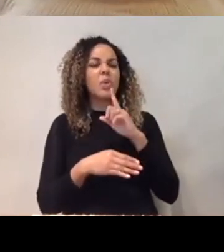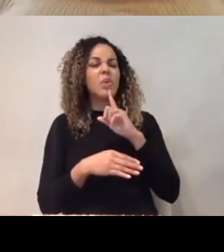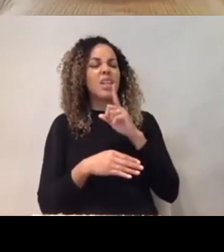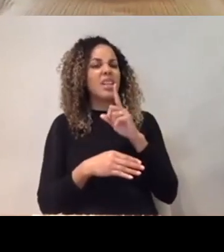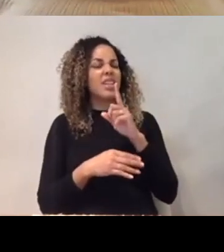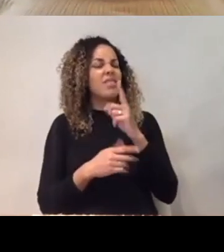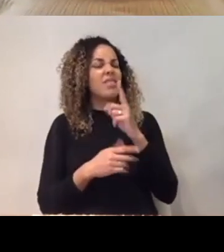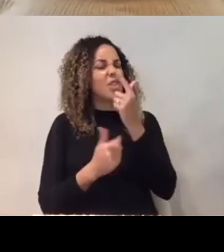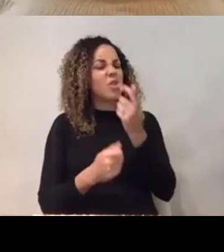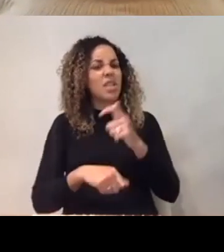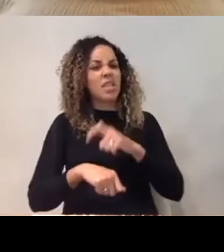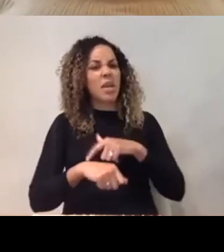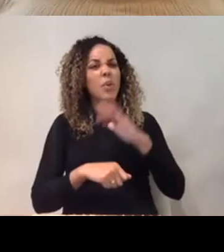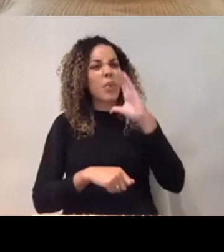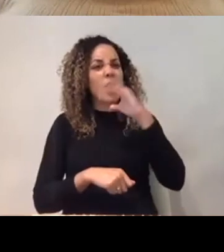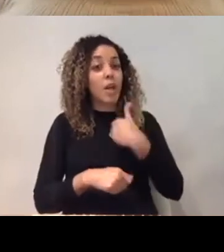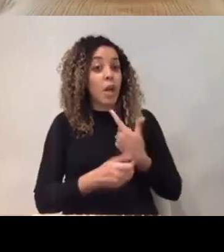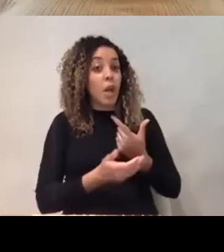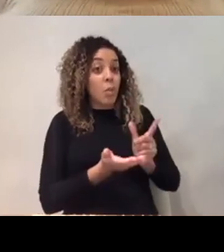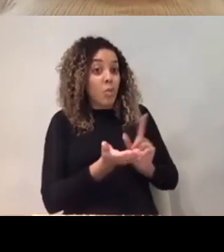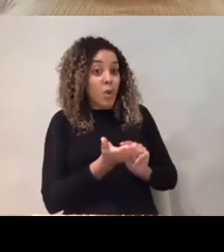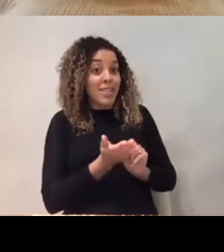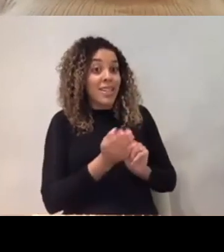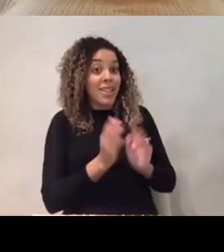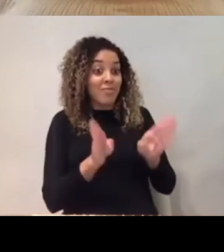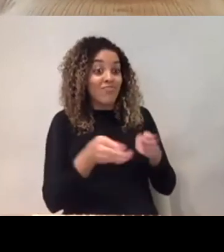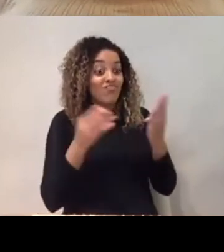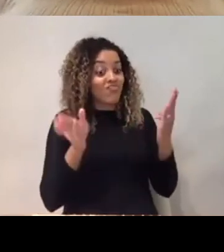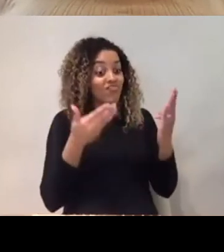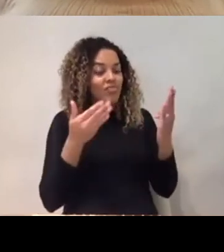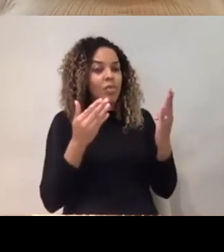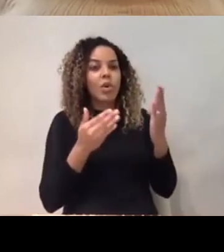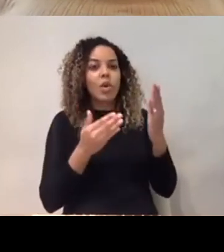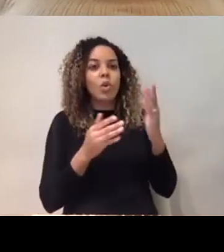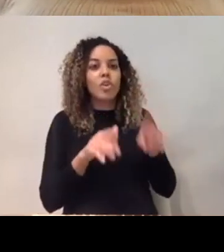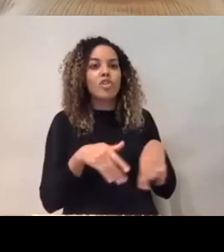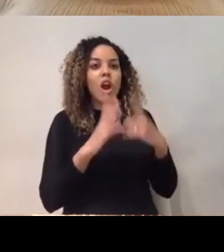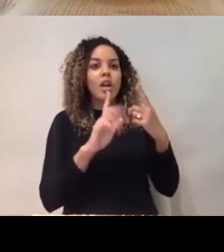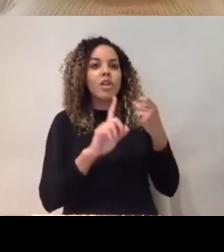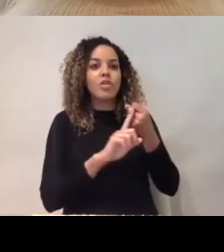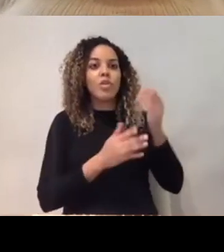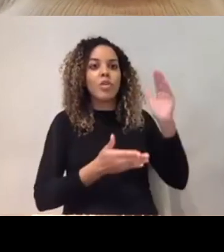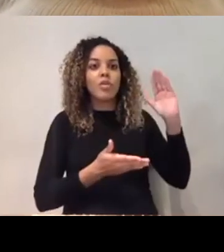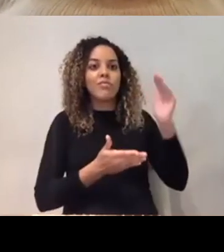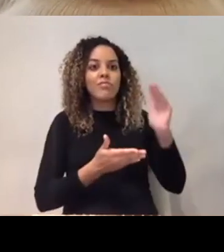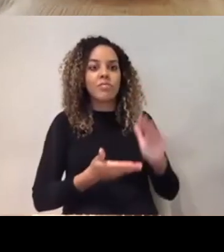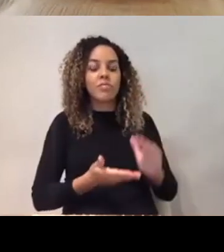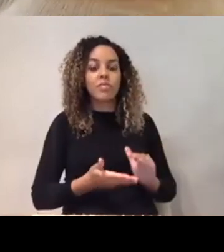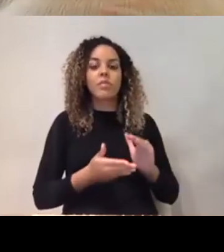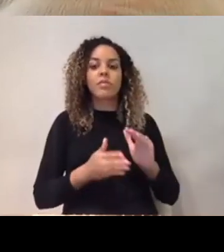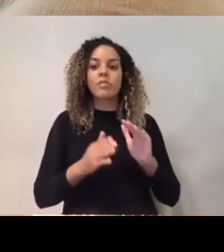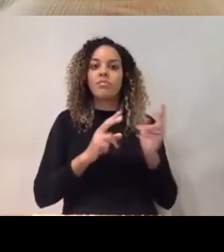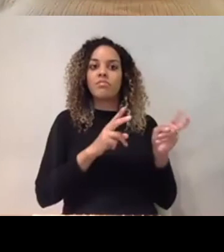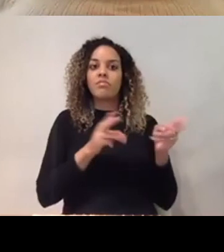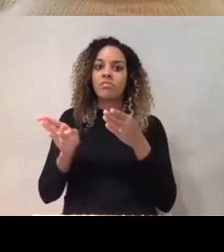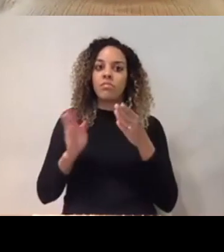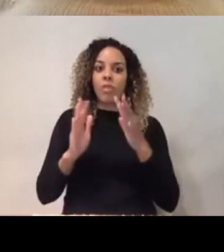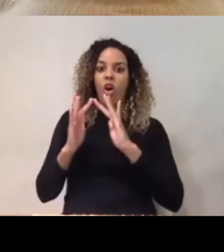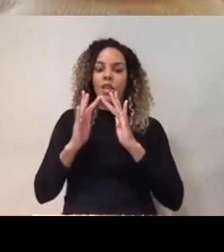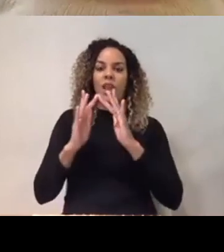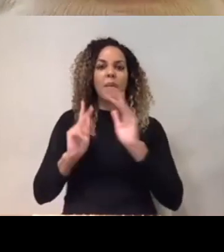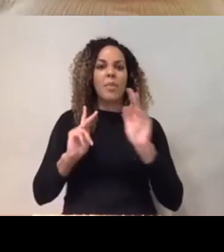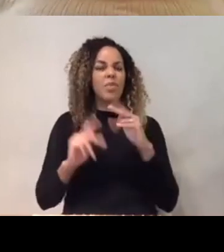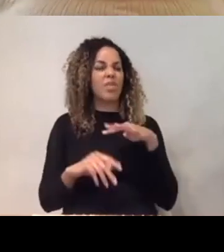was just starting to die, and everyone was all, what's this online thing? What is a blog, you